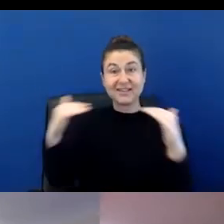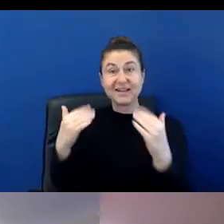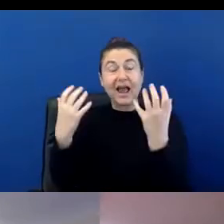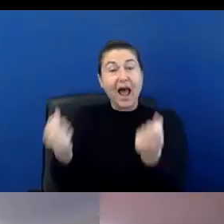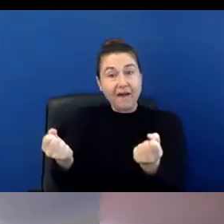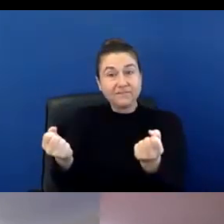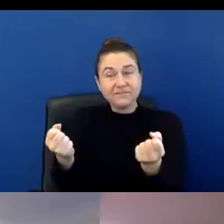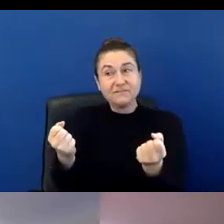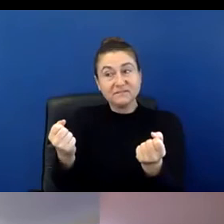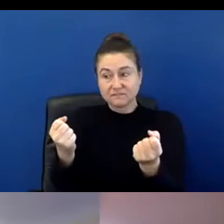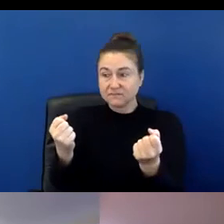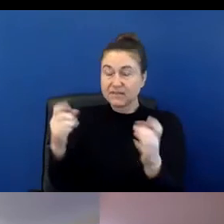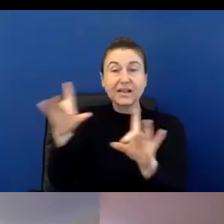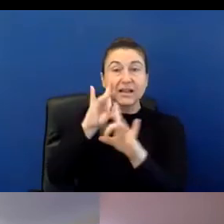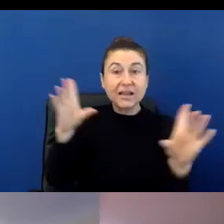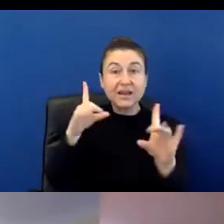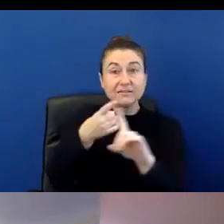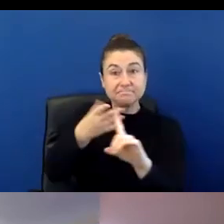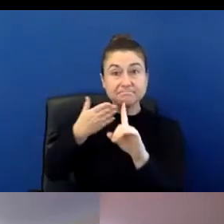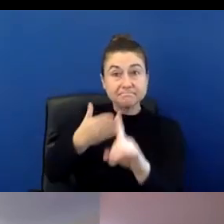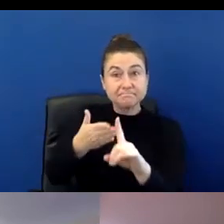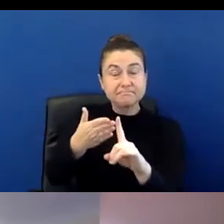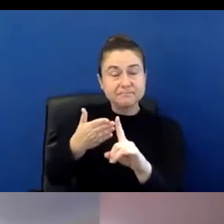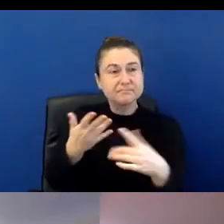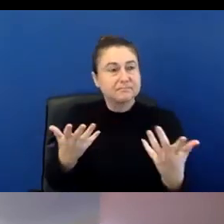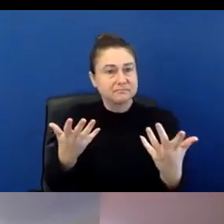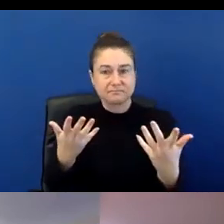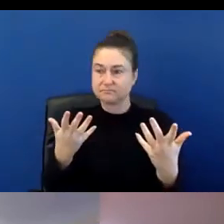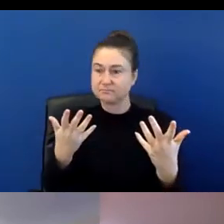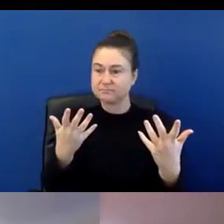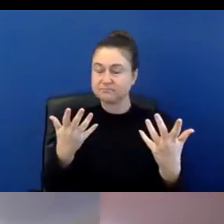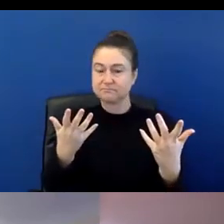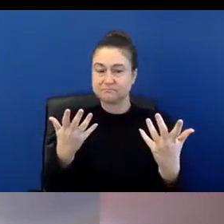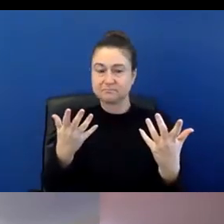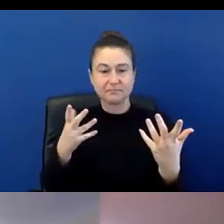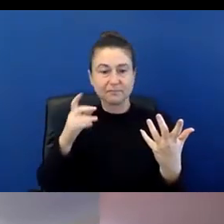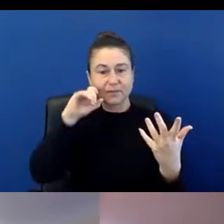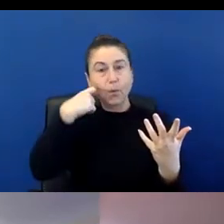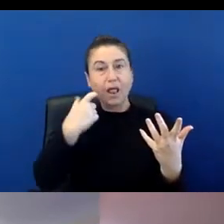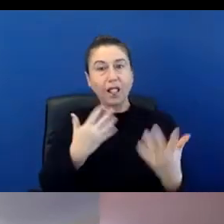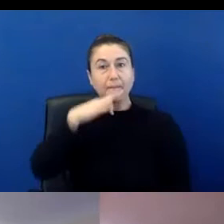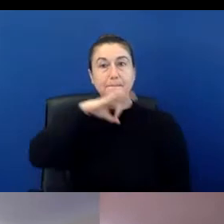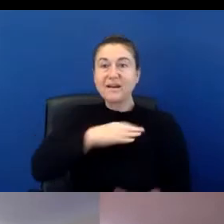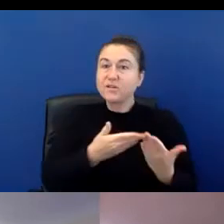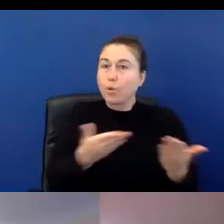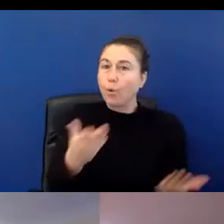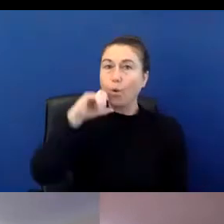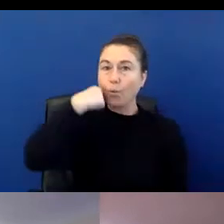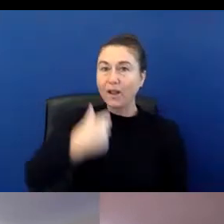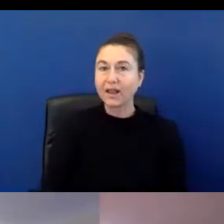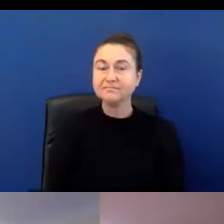it explicit, is only going to be of assistance to all of us in this space.